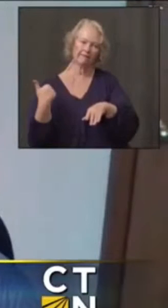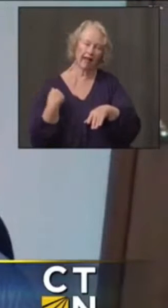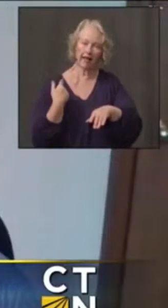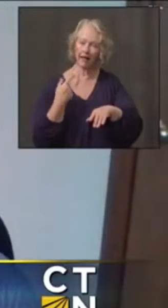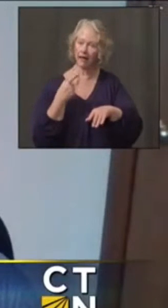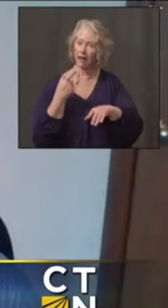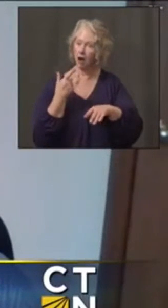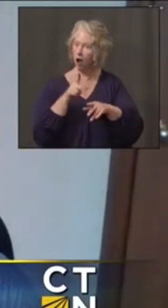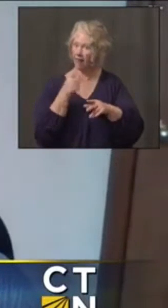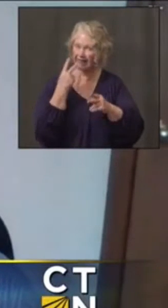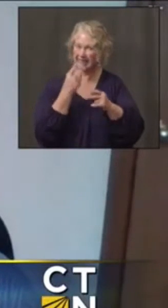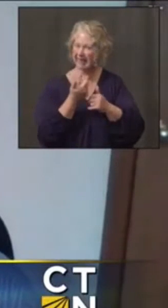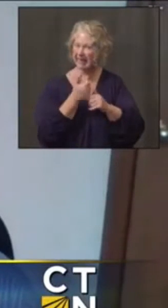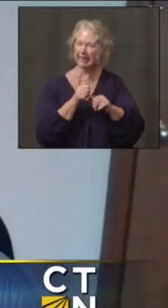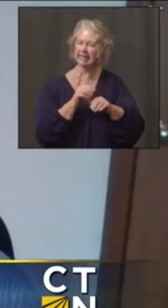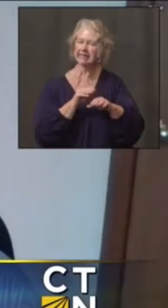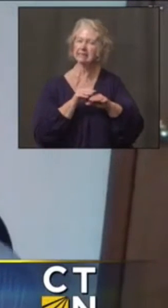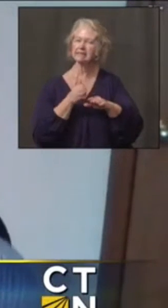And if so, what are they?